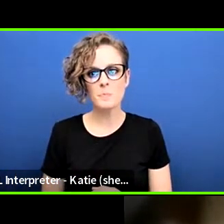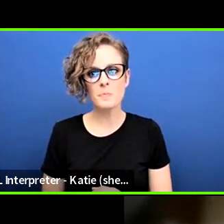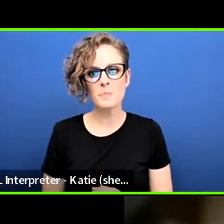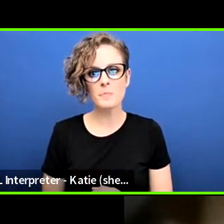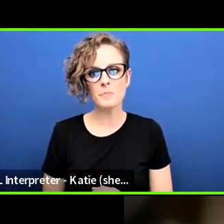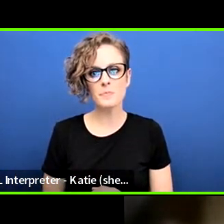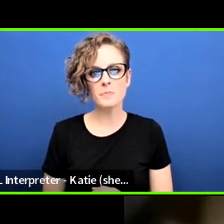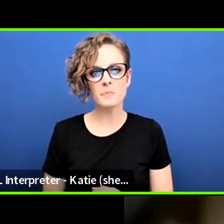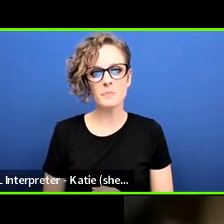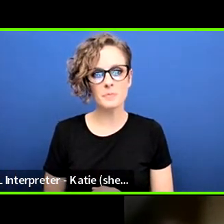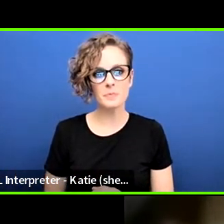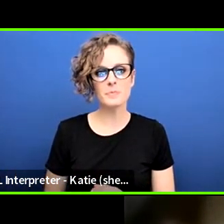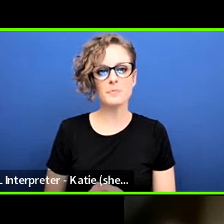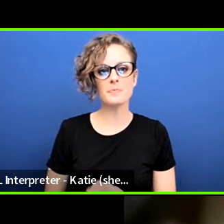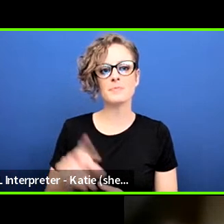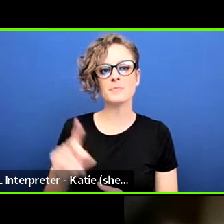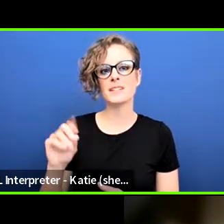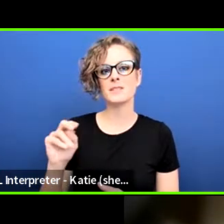Right. Hello, everyone.